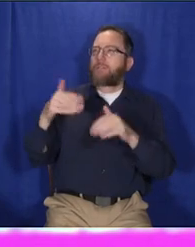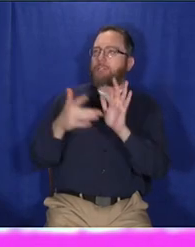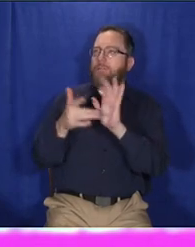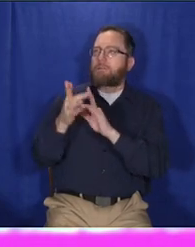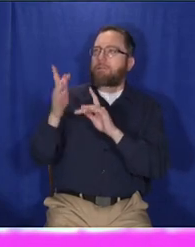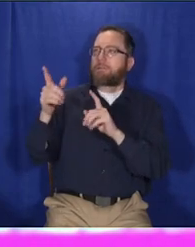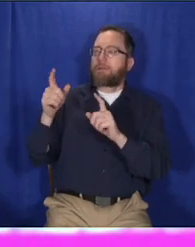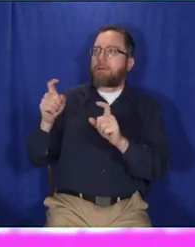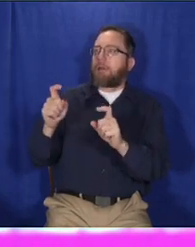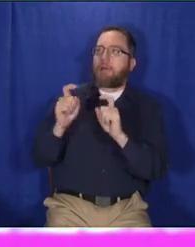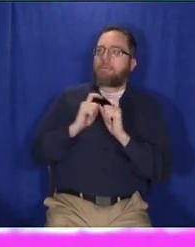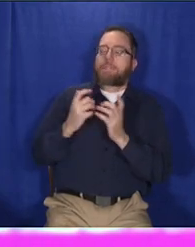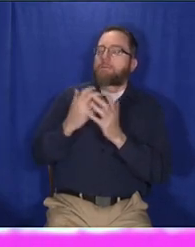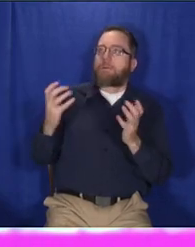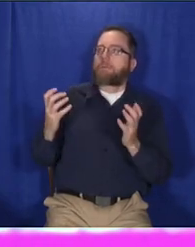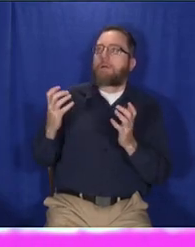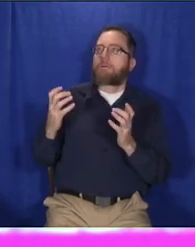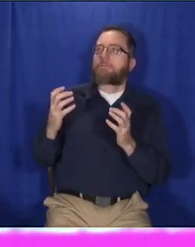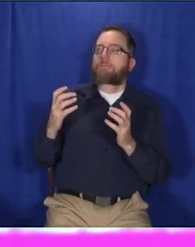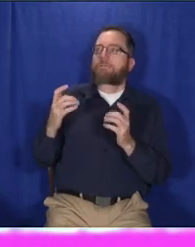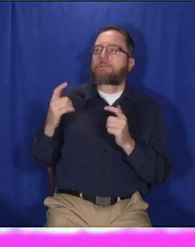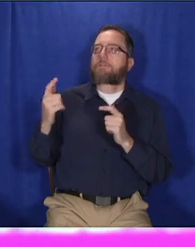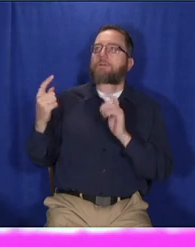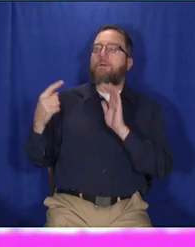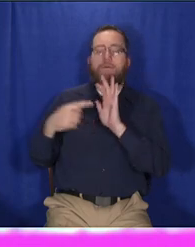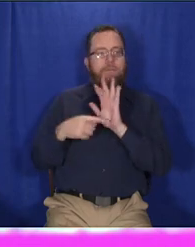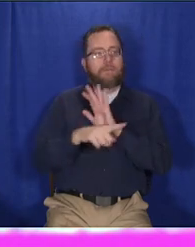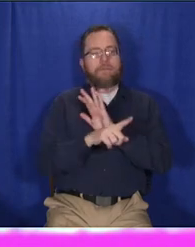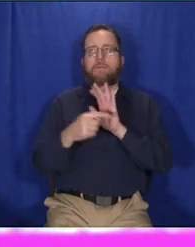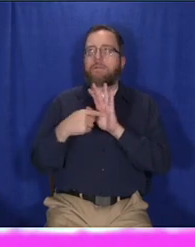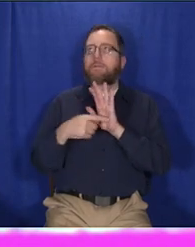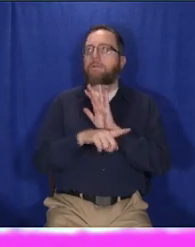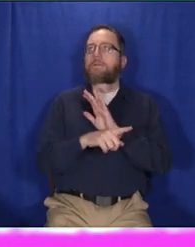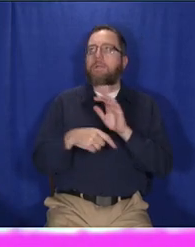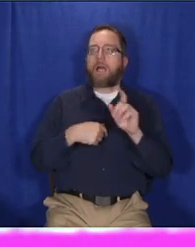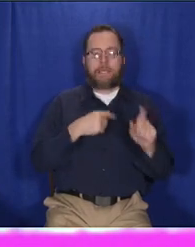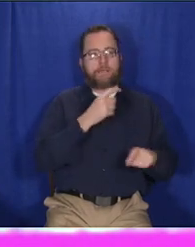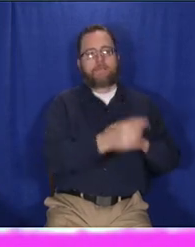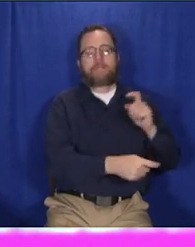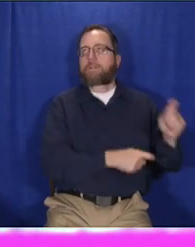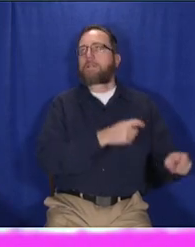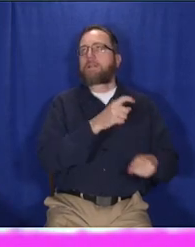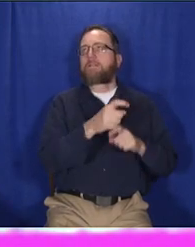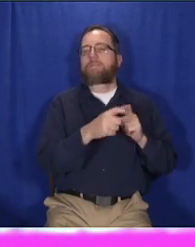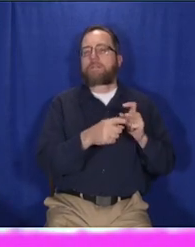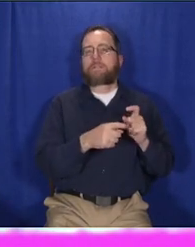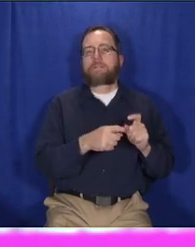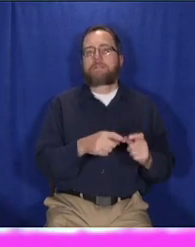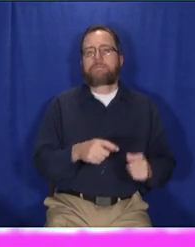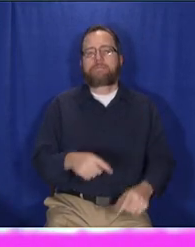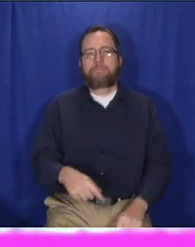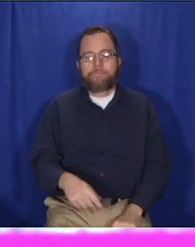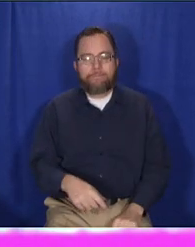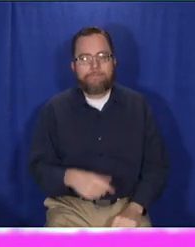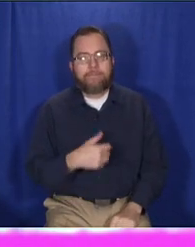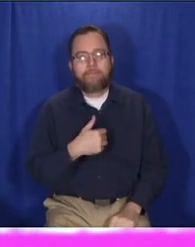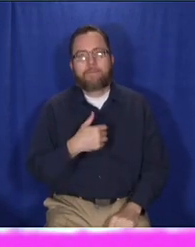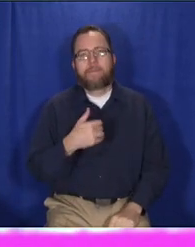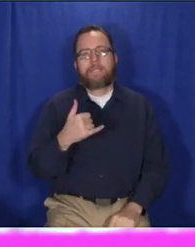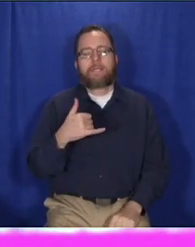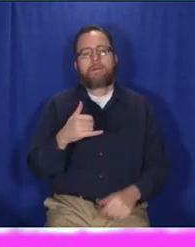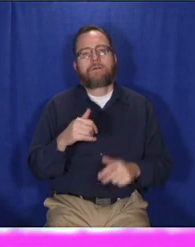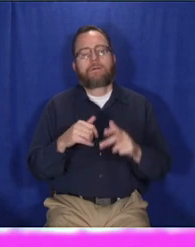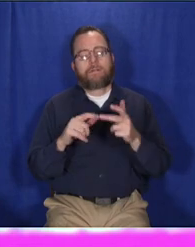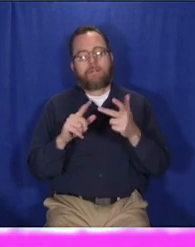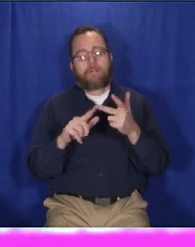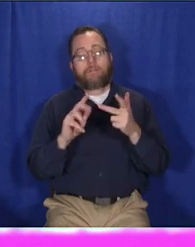of Jesus, we accrue eternal reward. Got to get through these last three quickly. Here's number three.